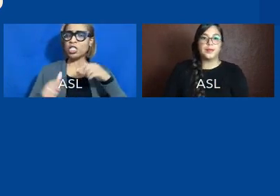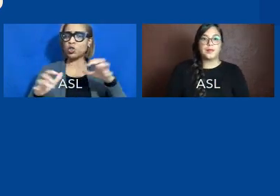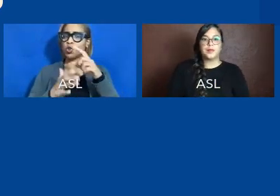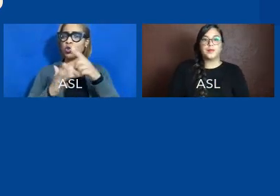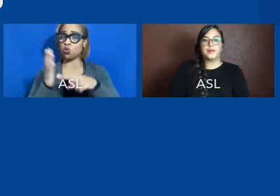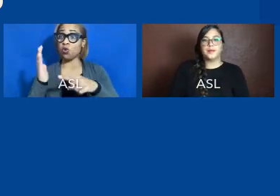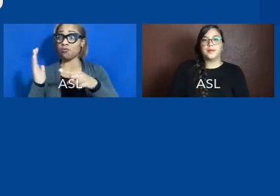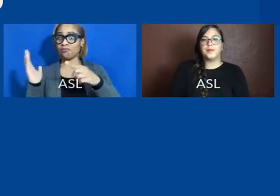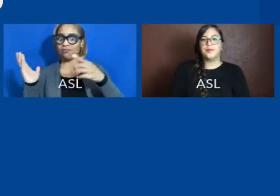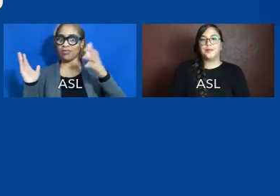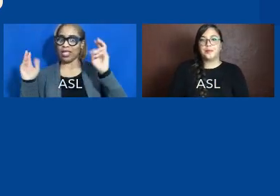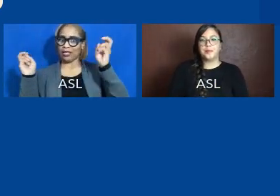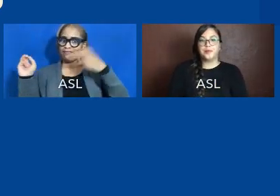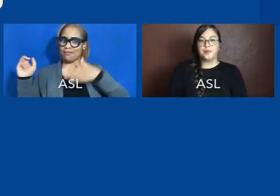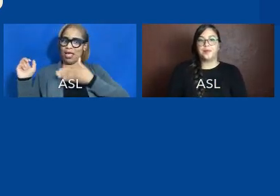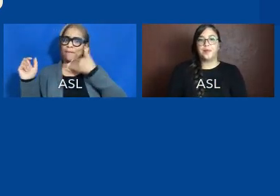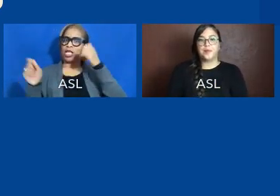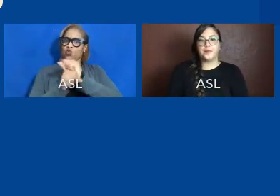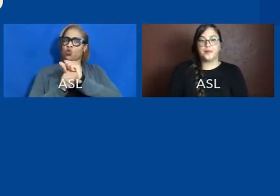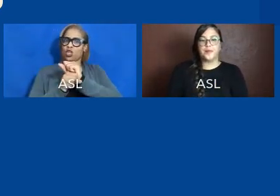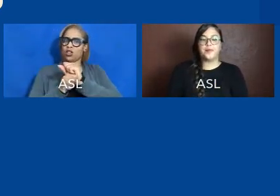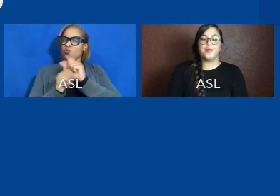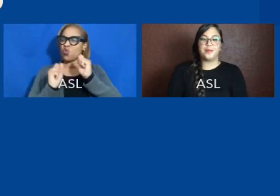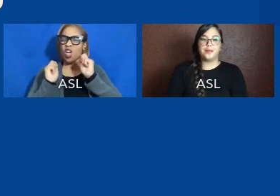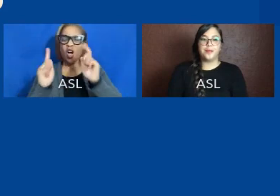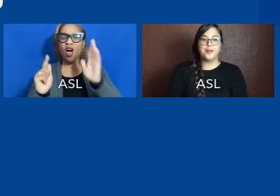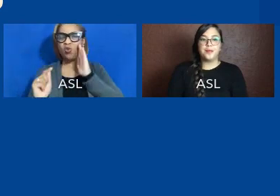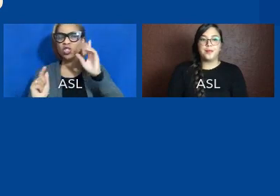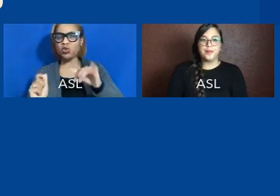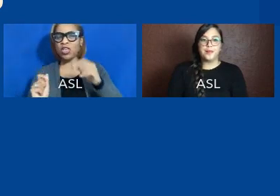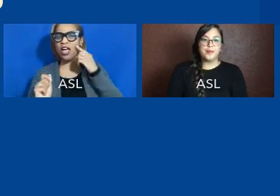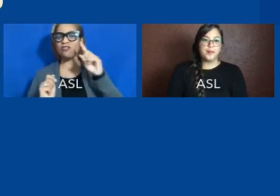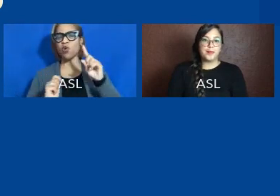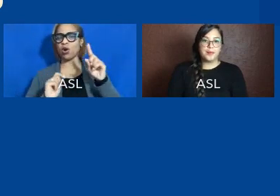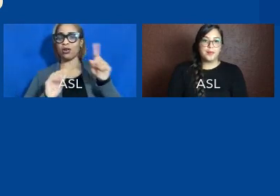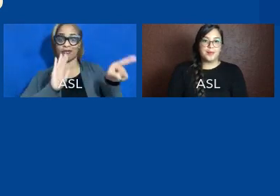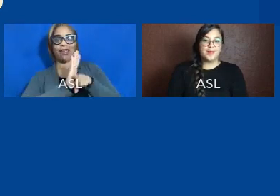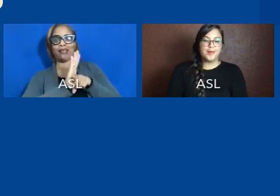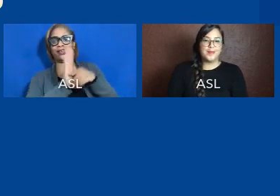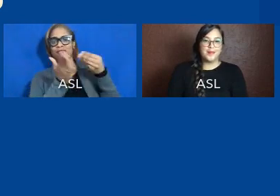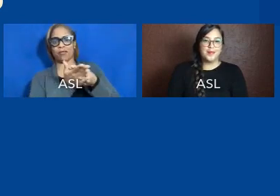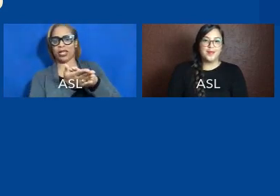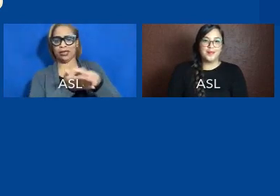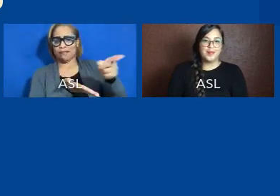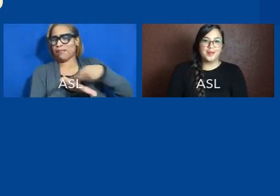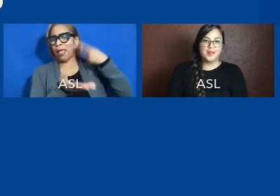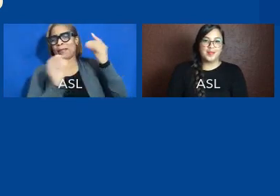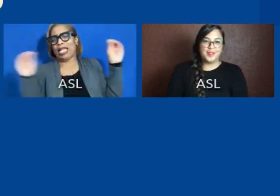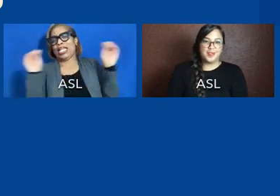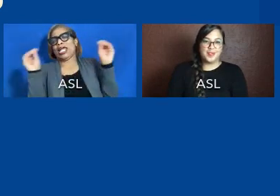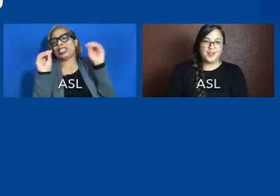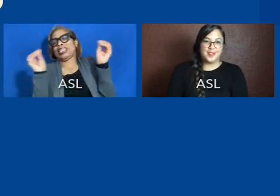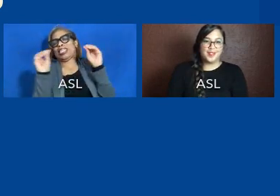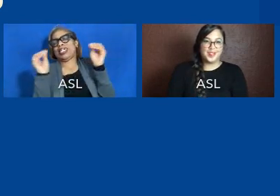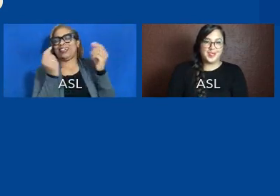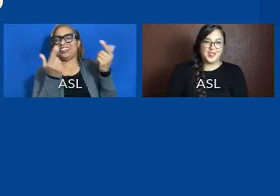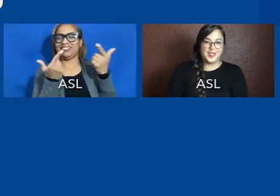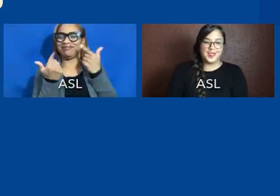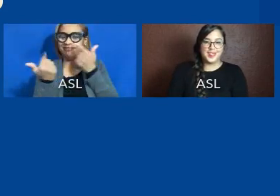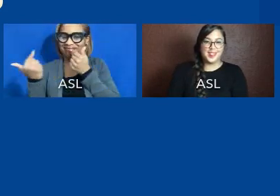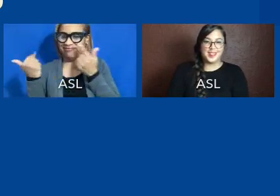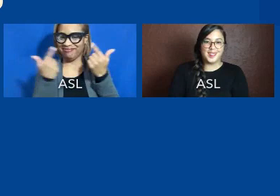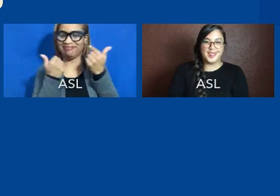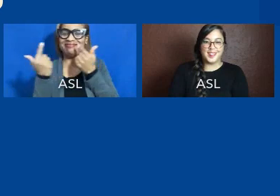best work. That's like and we would probably all do that for like negative amount of money. I mean, we wouldn't because we would die, but we